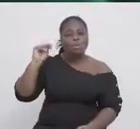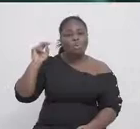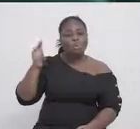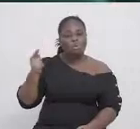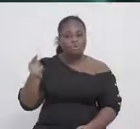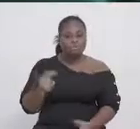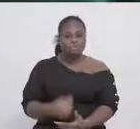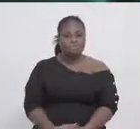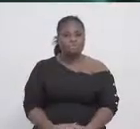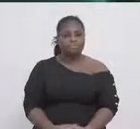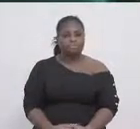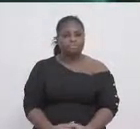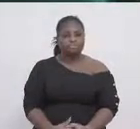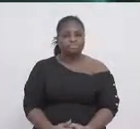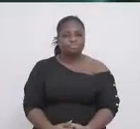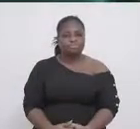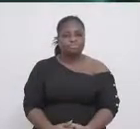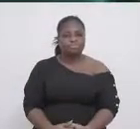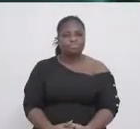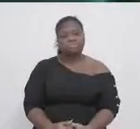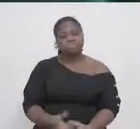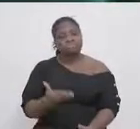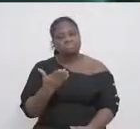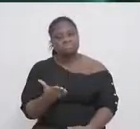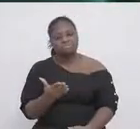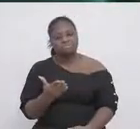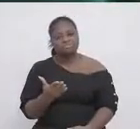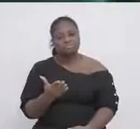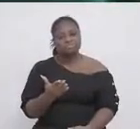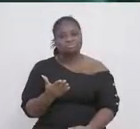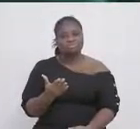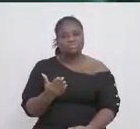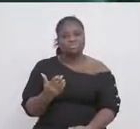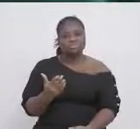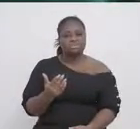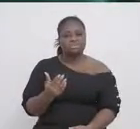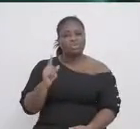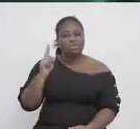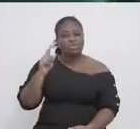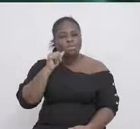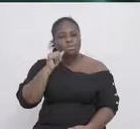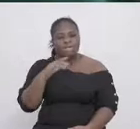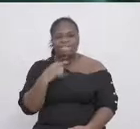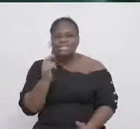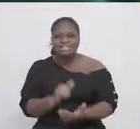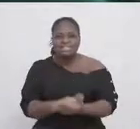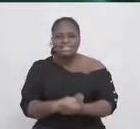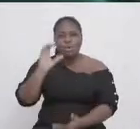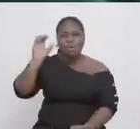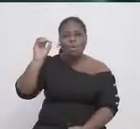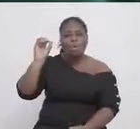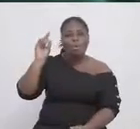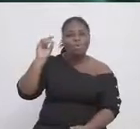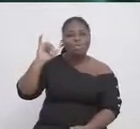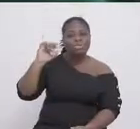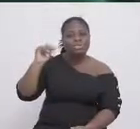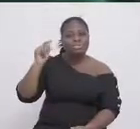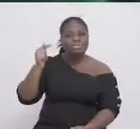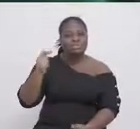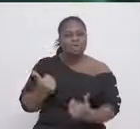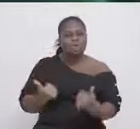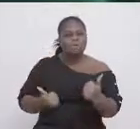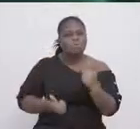EdTech Monday. This one all coming in from Minister Clinton. Coding is indeed an essential skill, especially now when